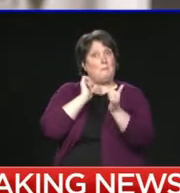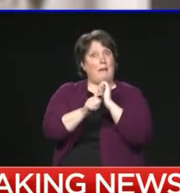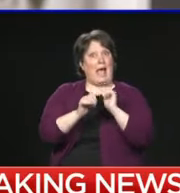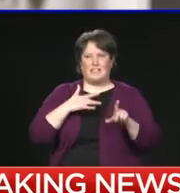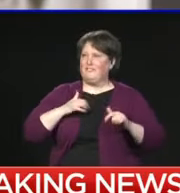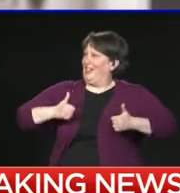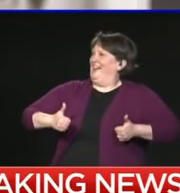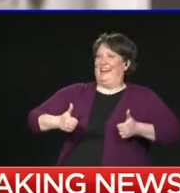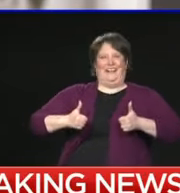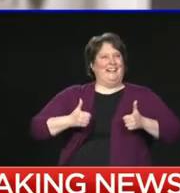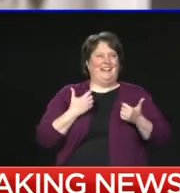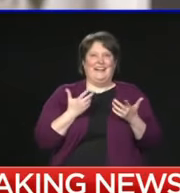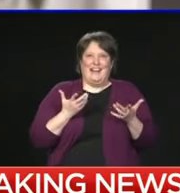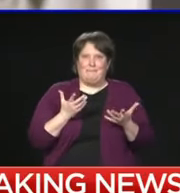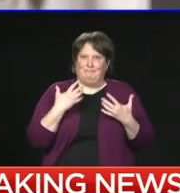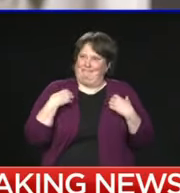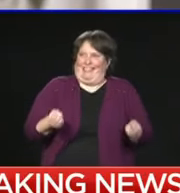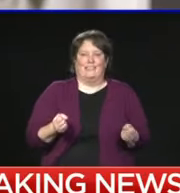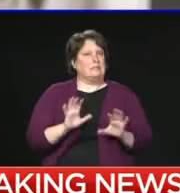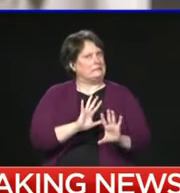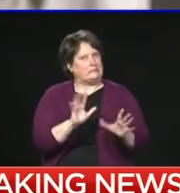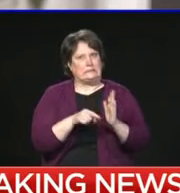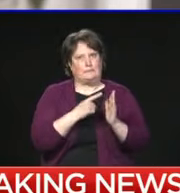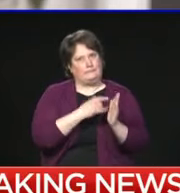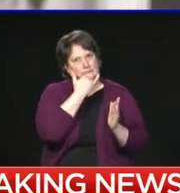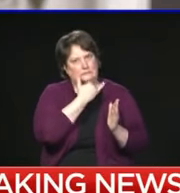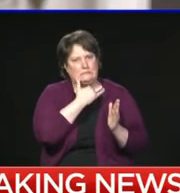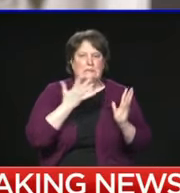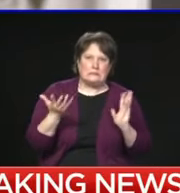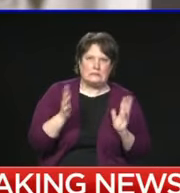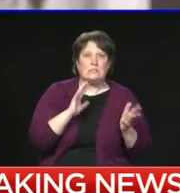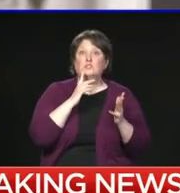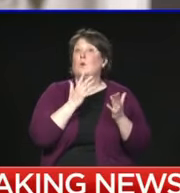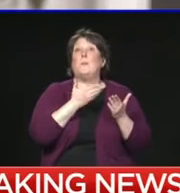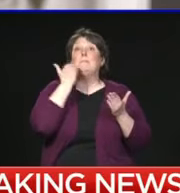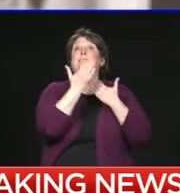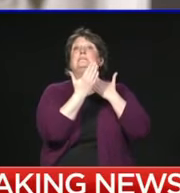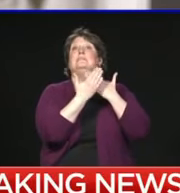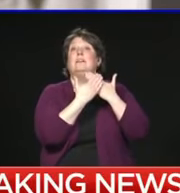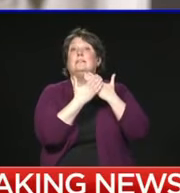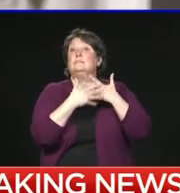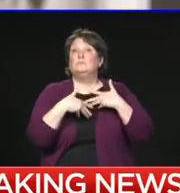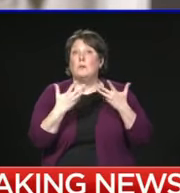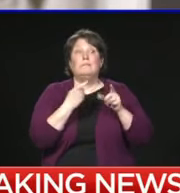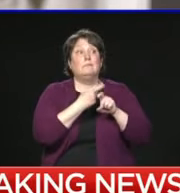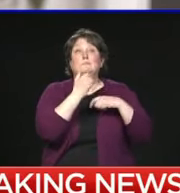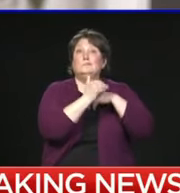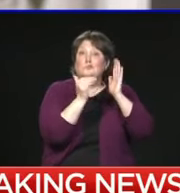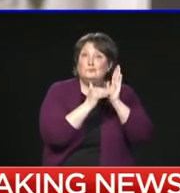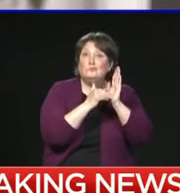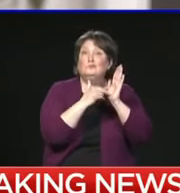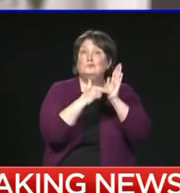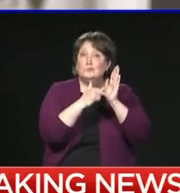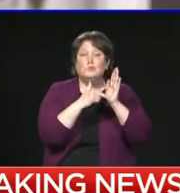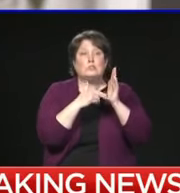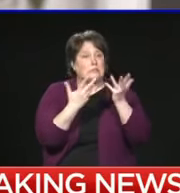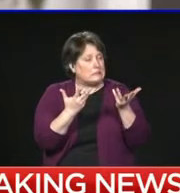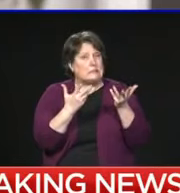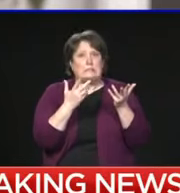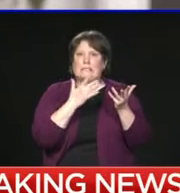is what the best medical advice and best science advice we are getting is, but we are always open to